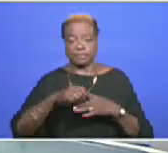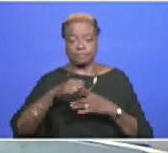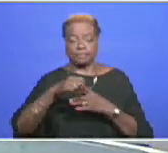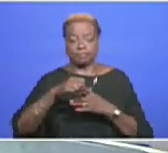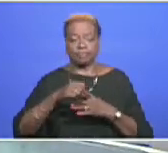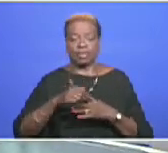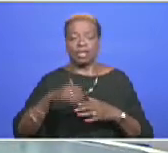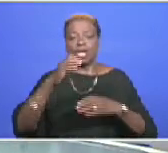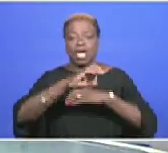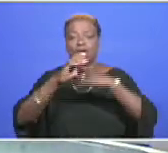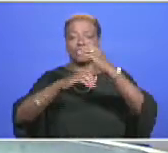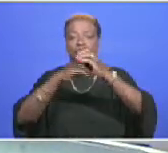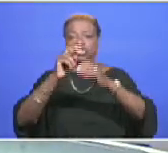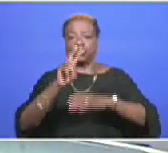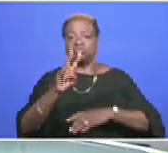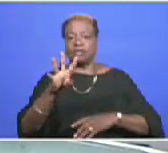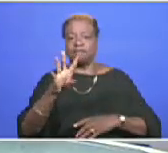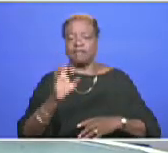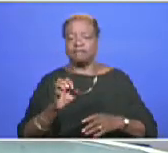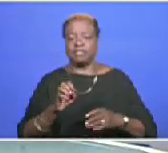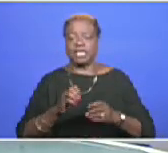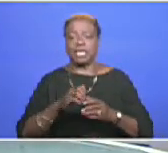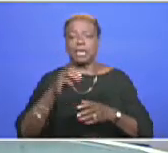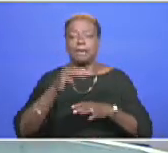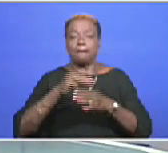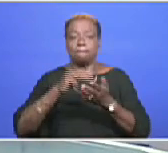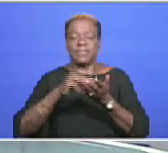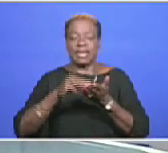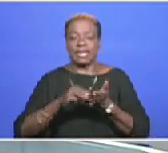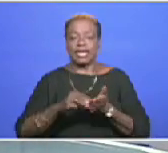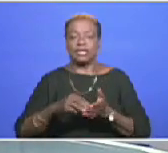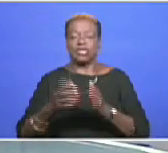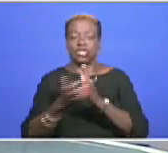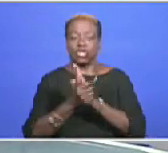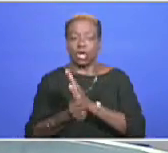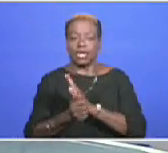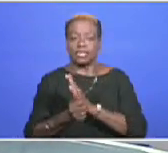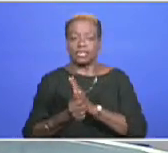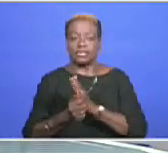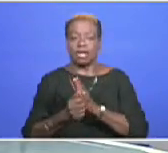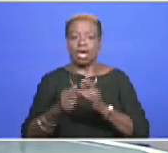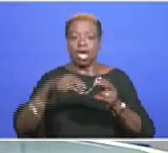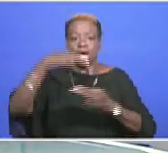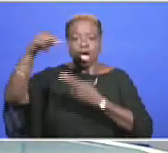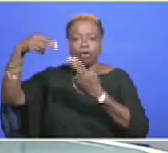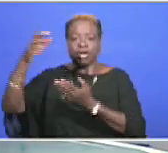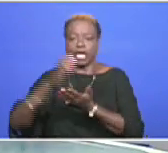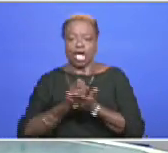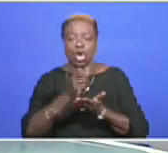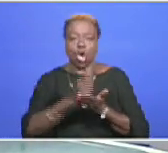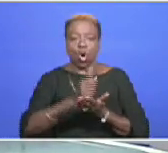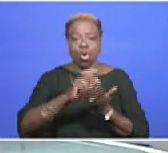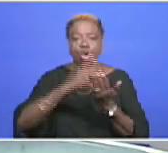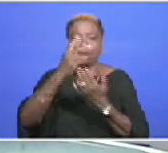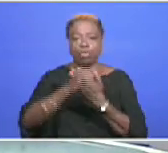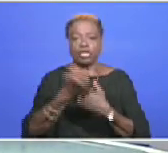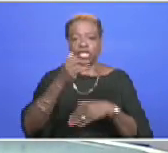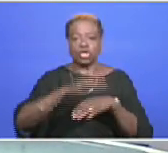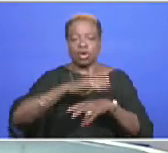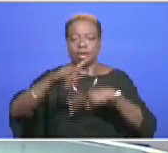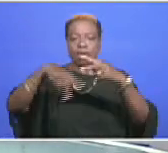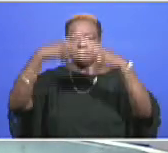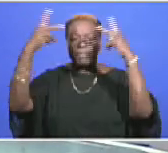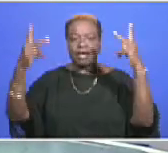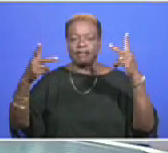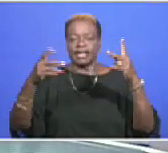Construction on the $250 million mixed-use Sterling Hurricane Hole development project on Paradise Island, targeting the completion